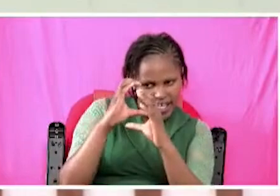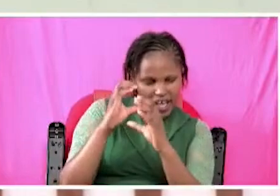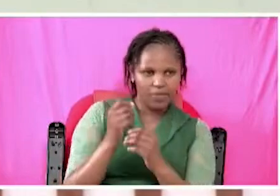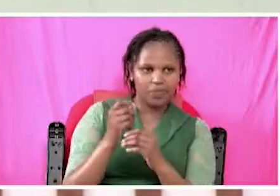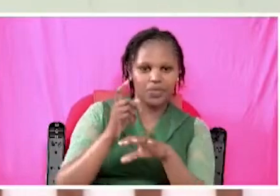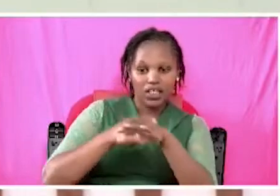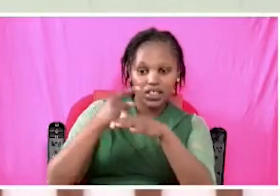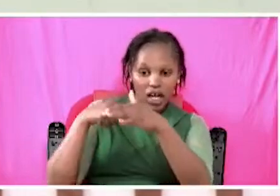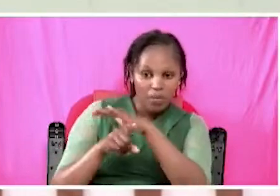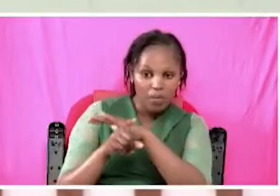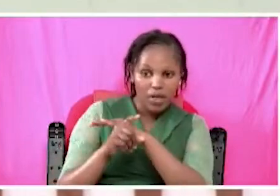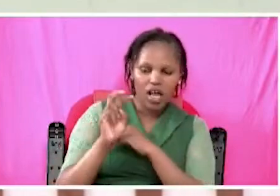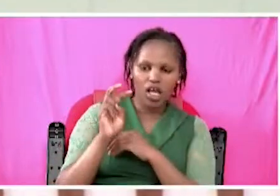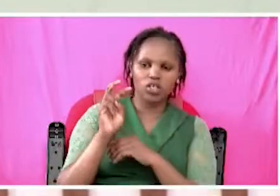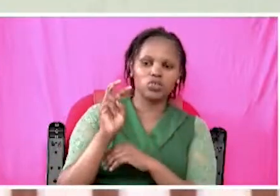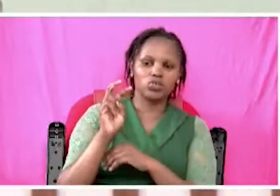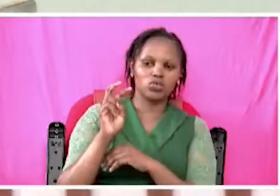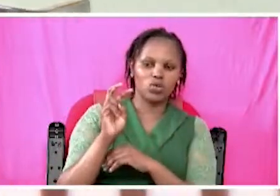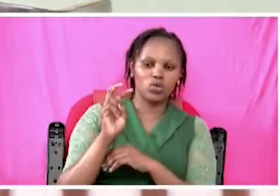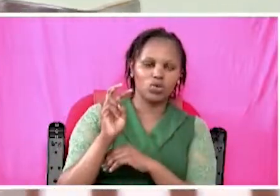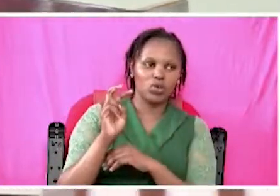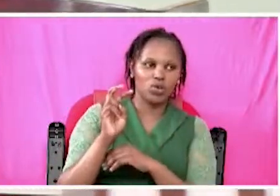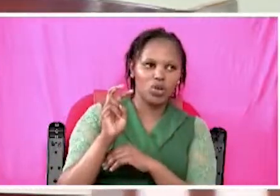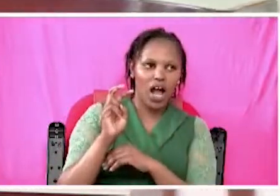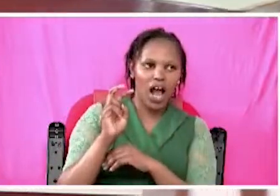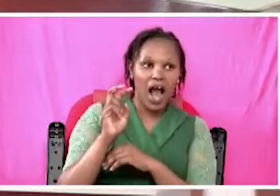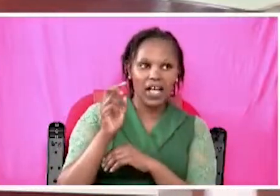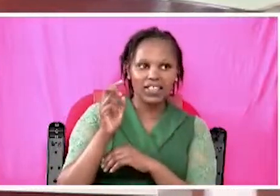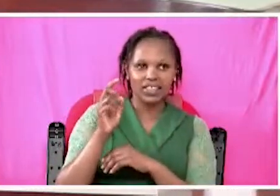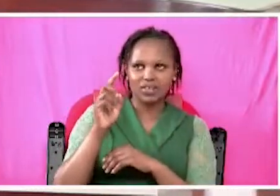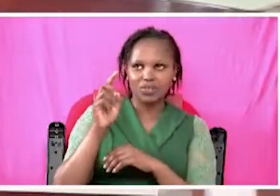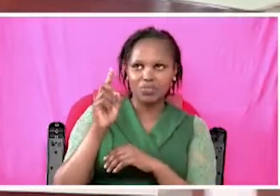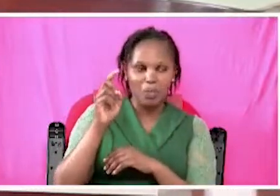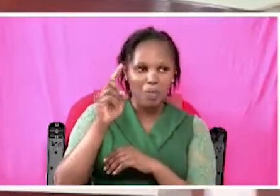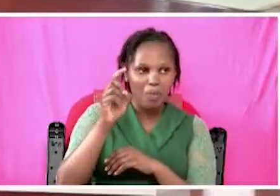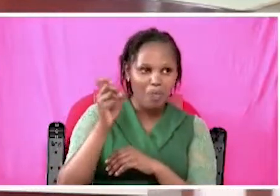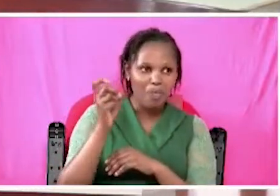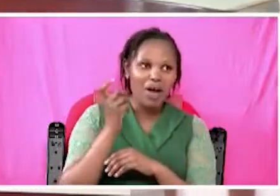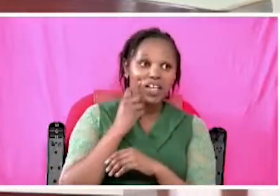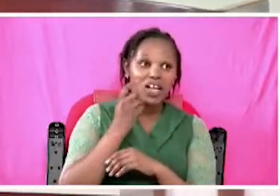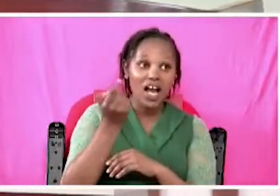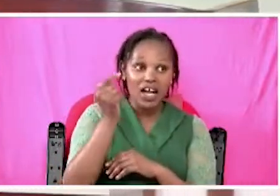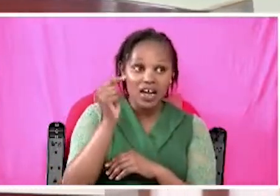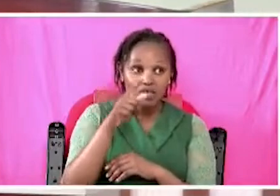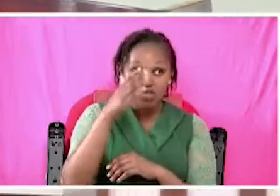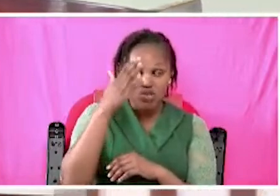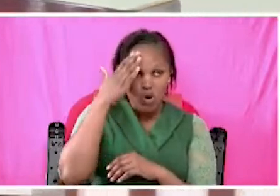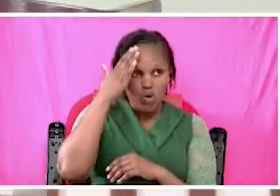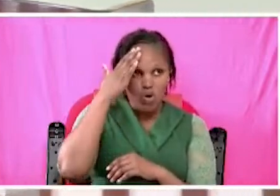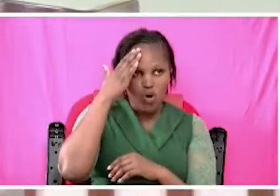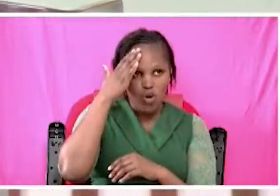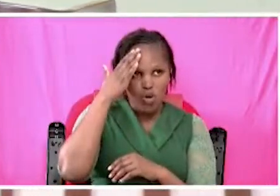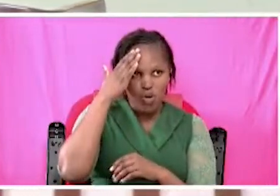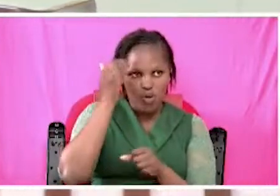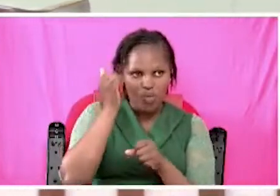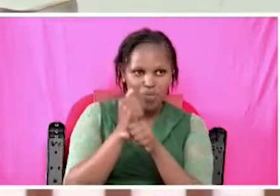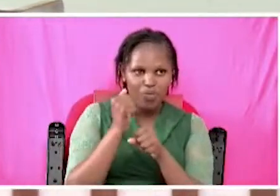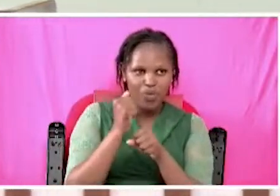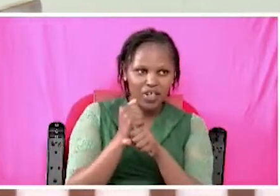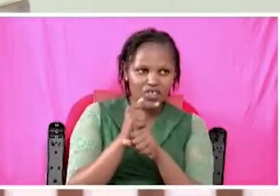entered, he saw a spider coming and weaving, you know, making the